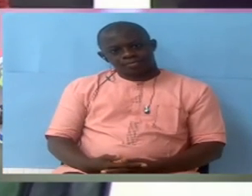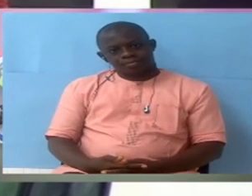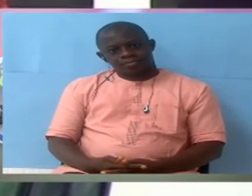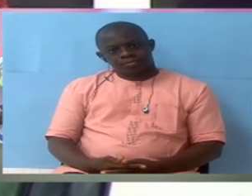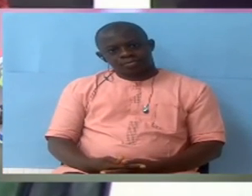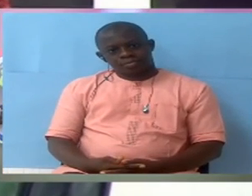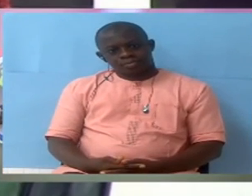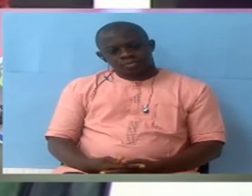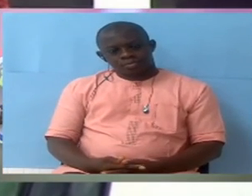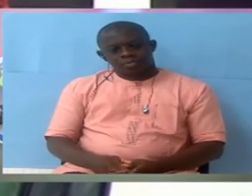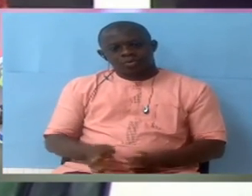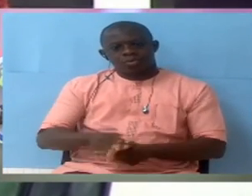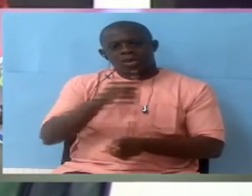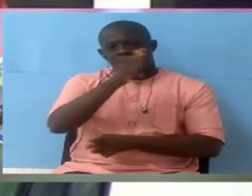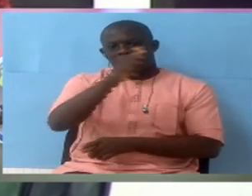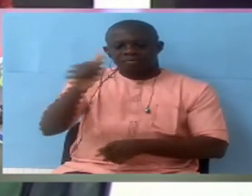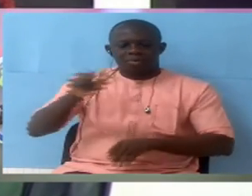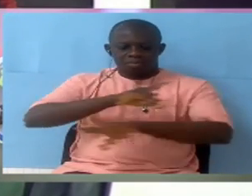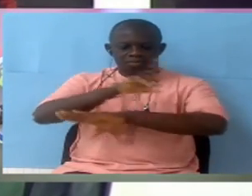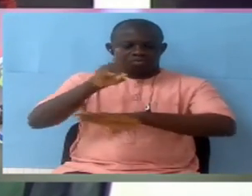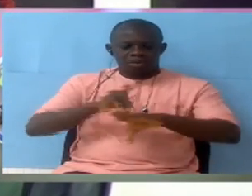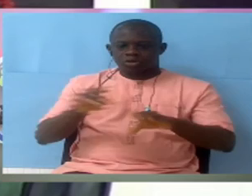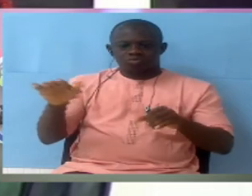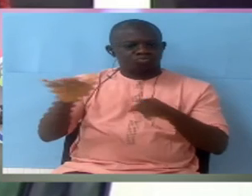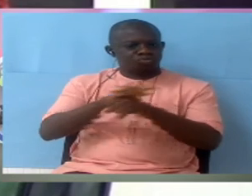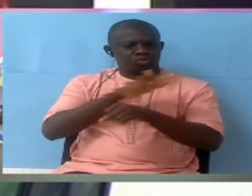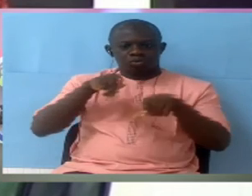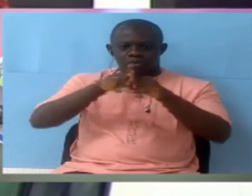So everywhere was full to capacity.